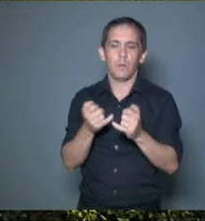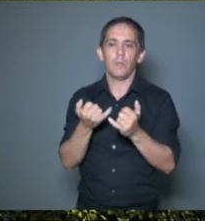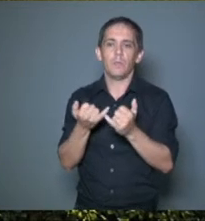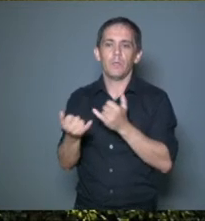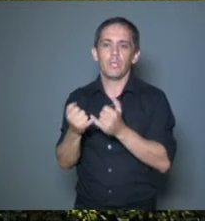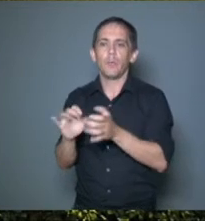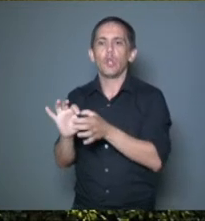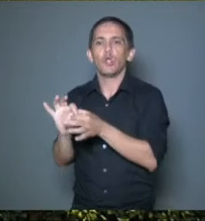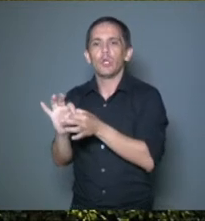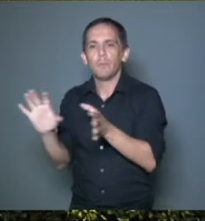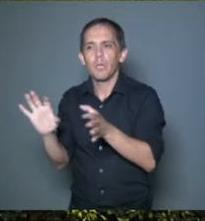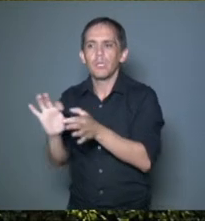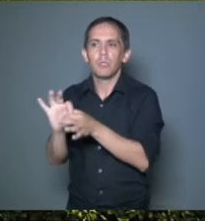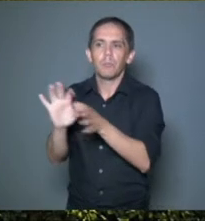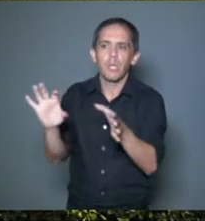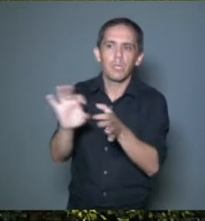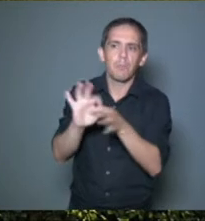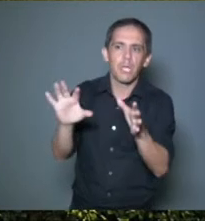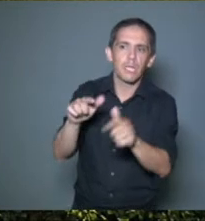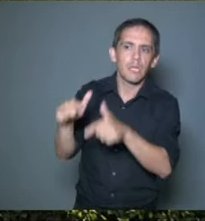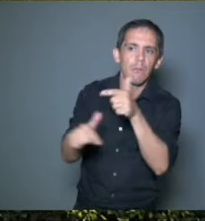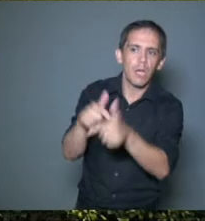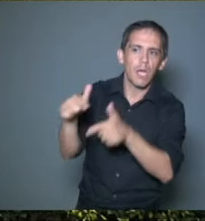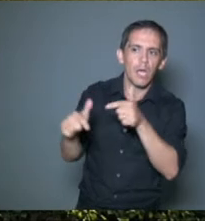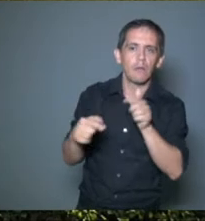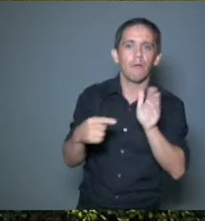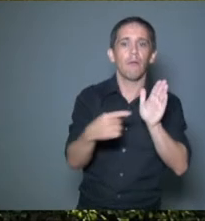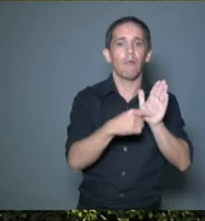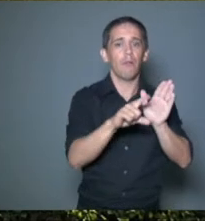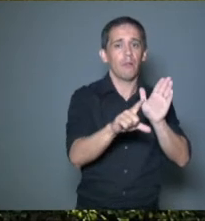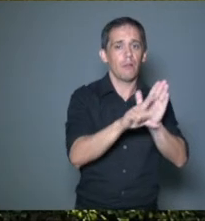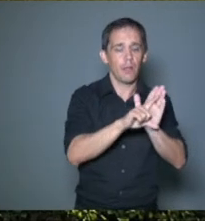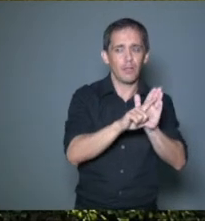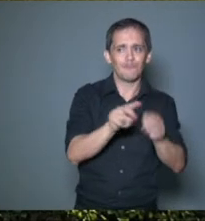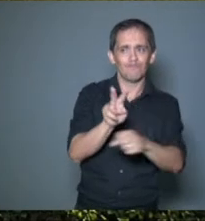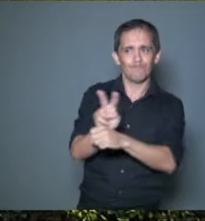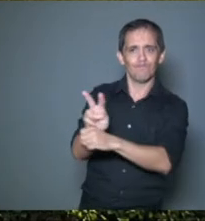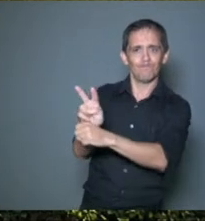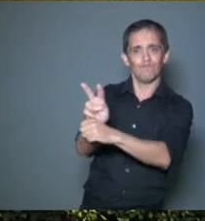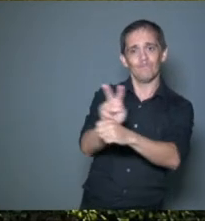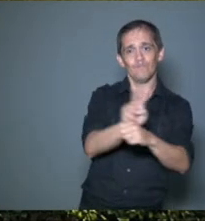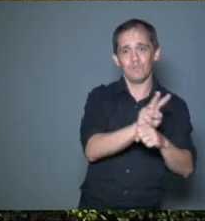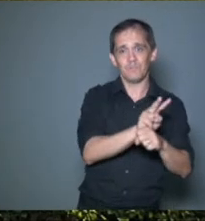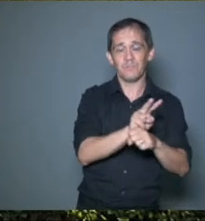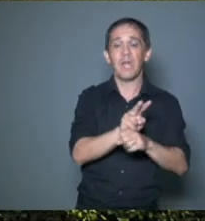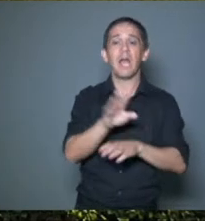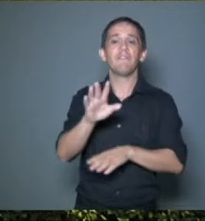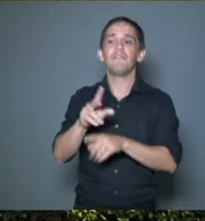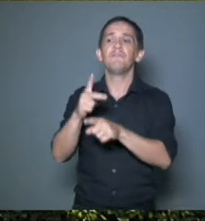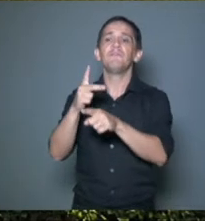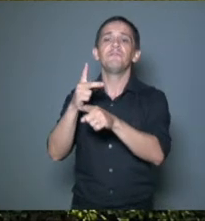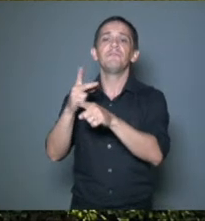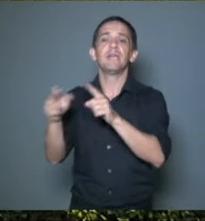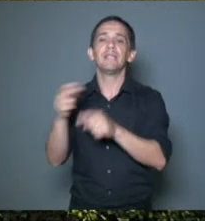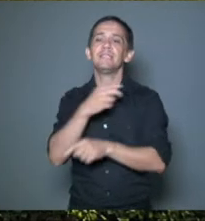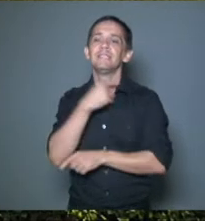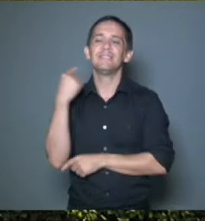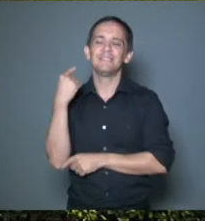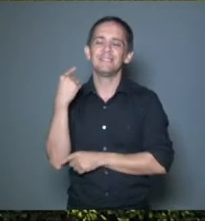that manages operating licenses and their requirements, and that